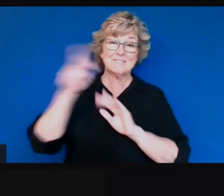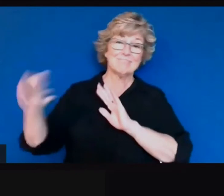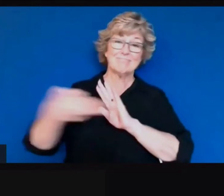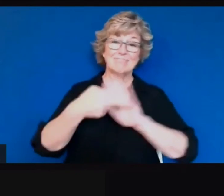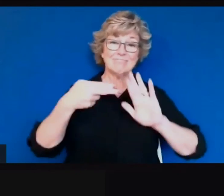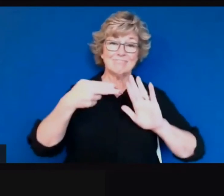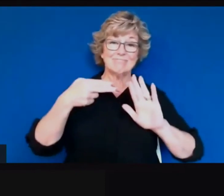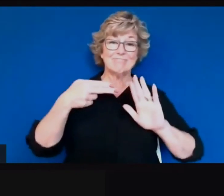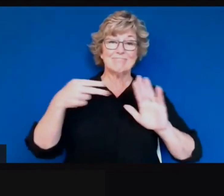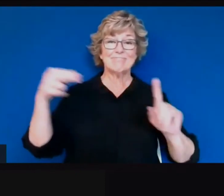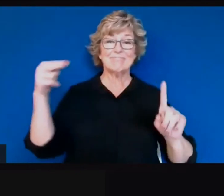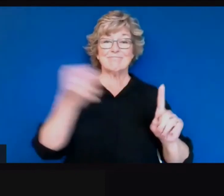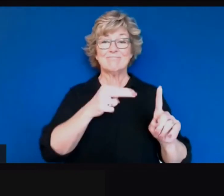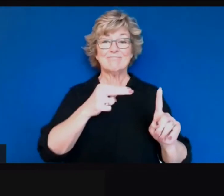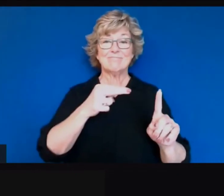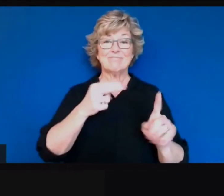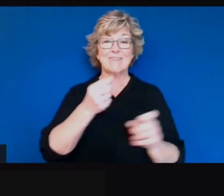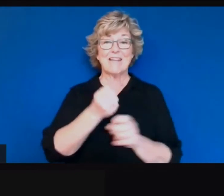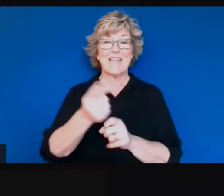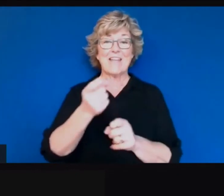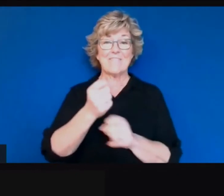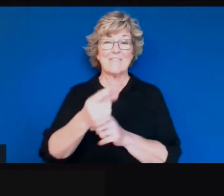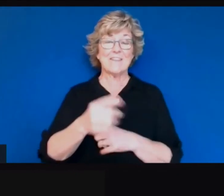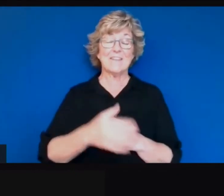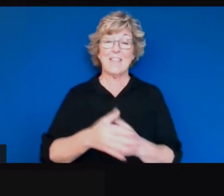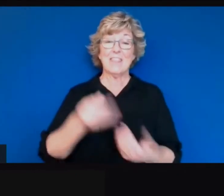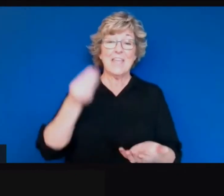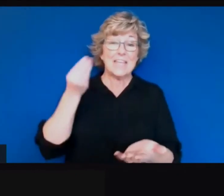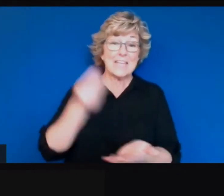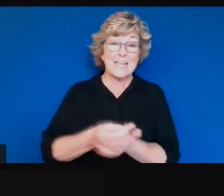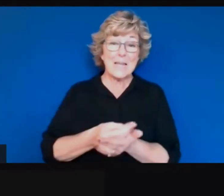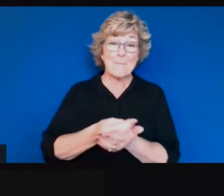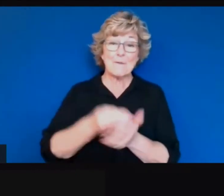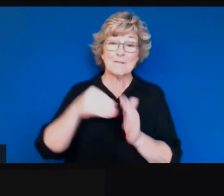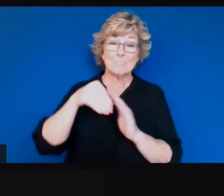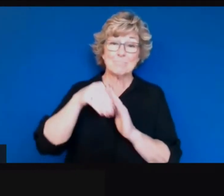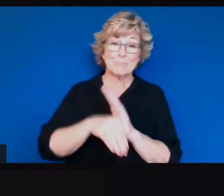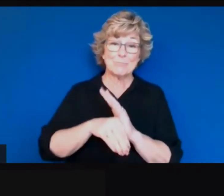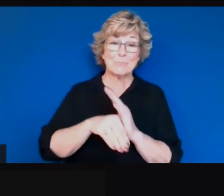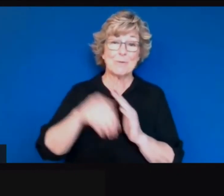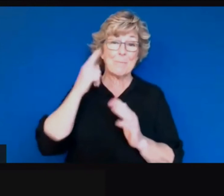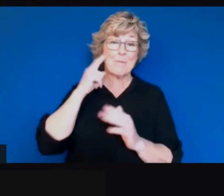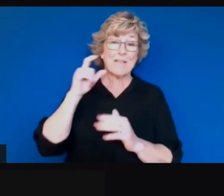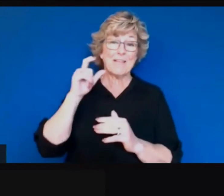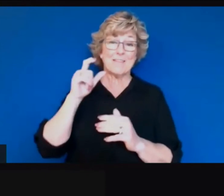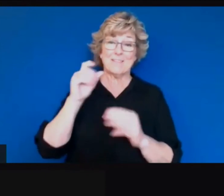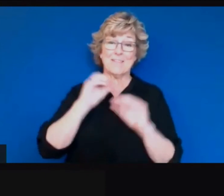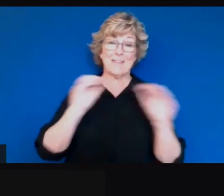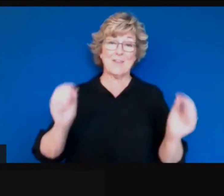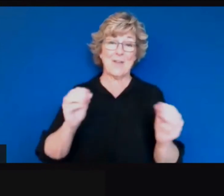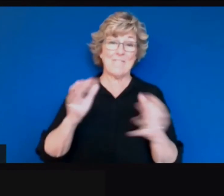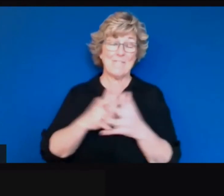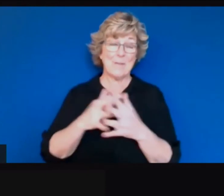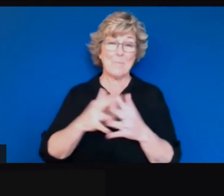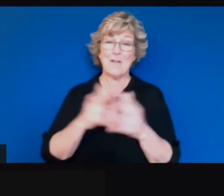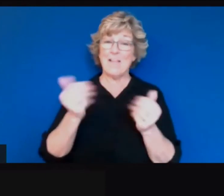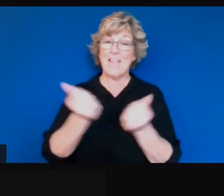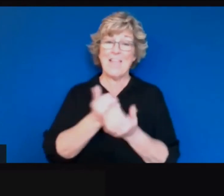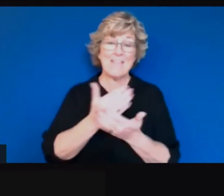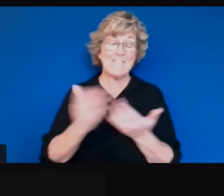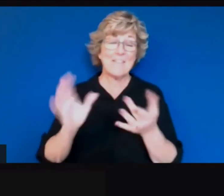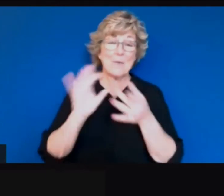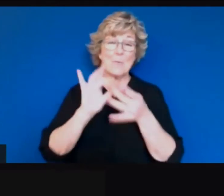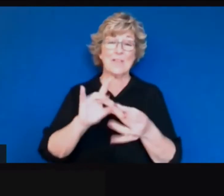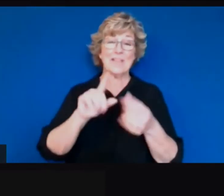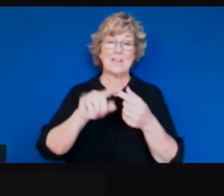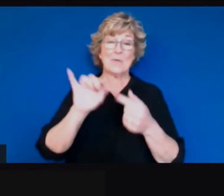every year from it, the economic vibrancy that comes out of it, the brand, I mean, everything about it.